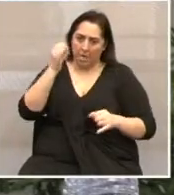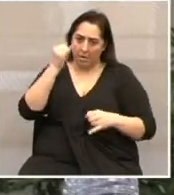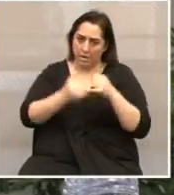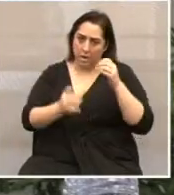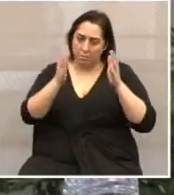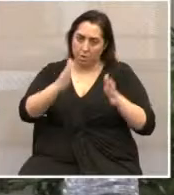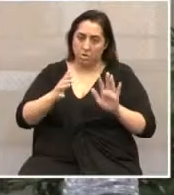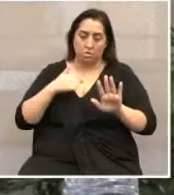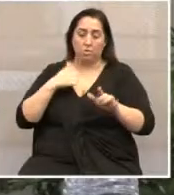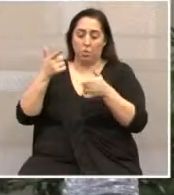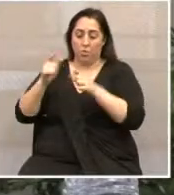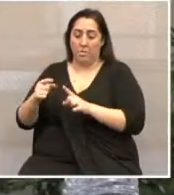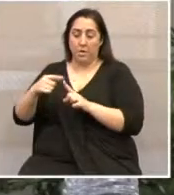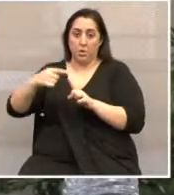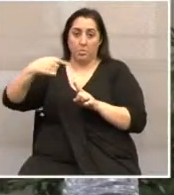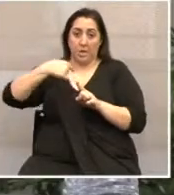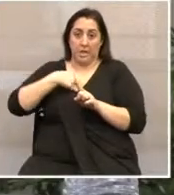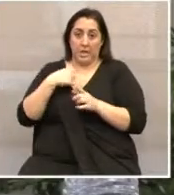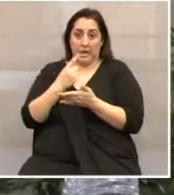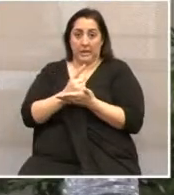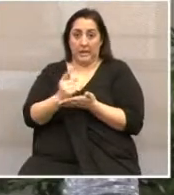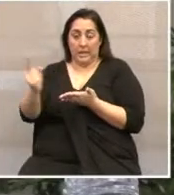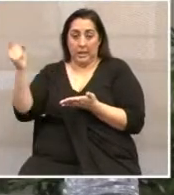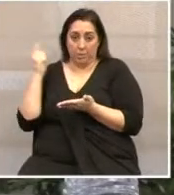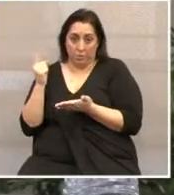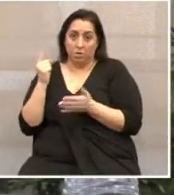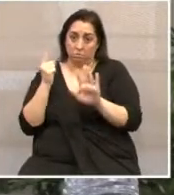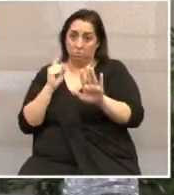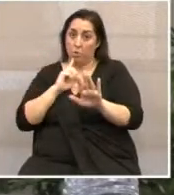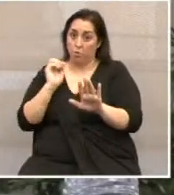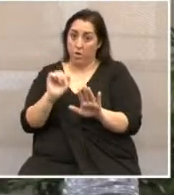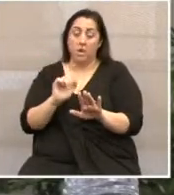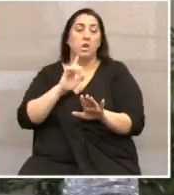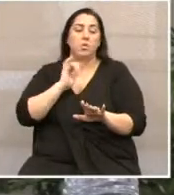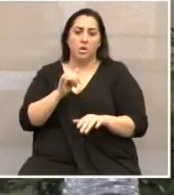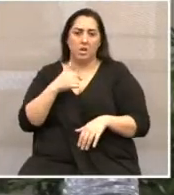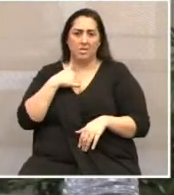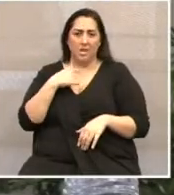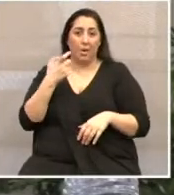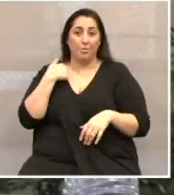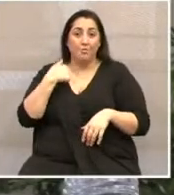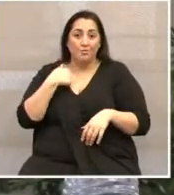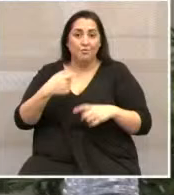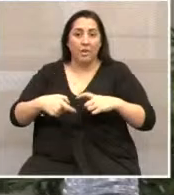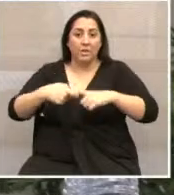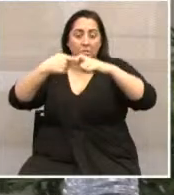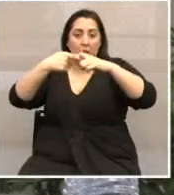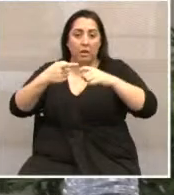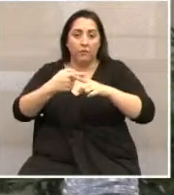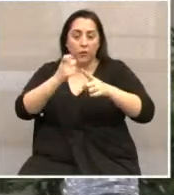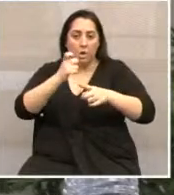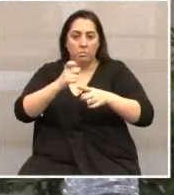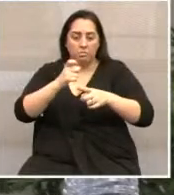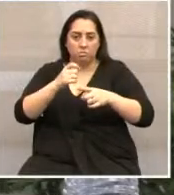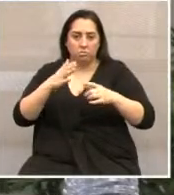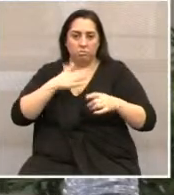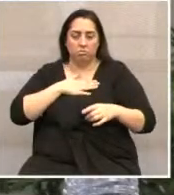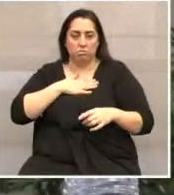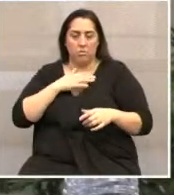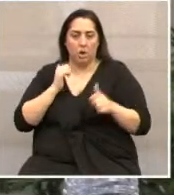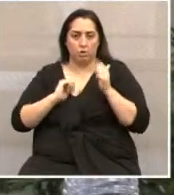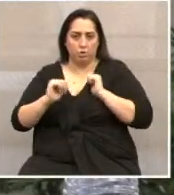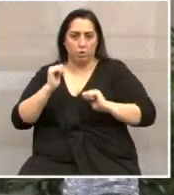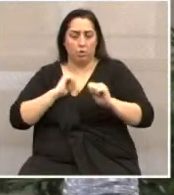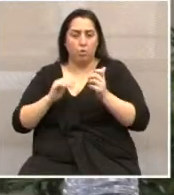to me a week ago, actually, I was suspended from the show because the